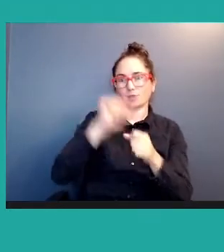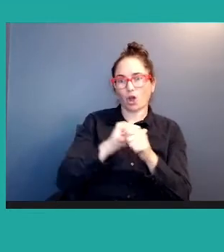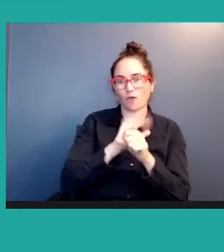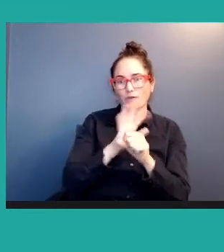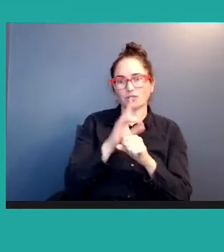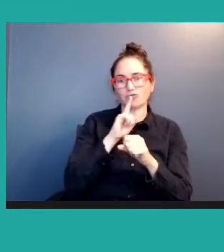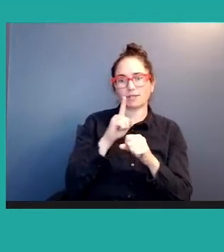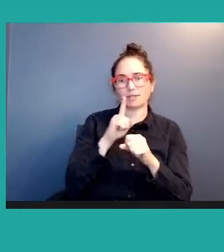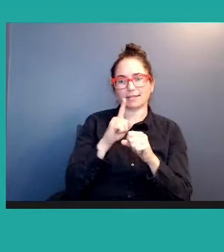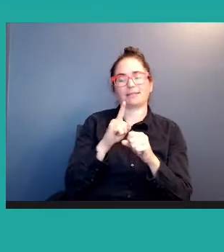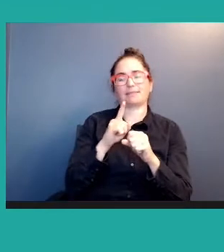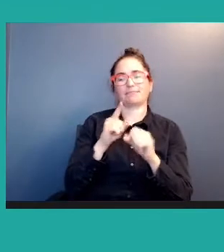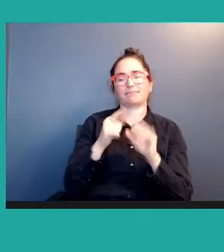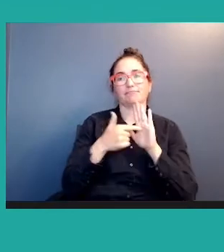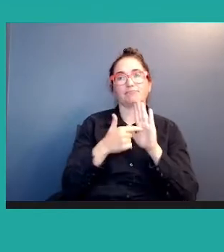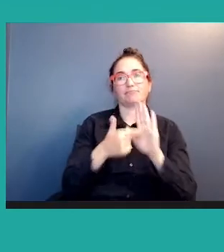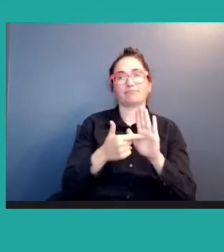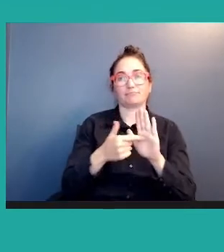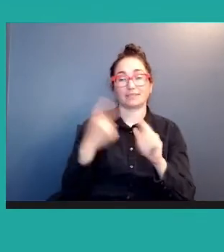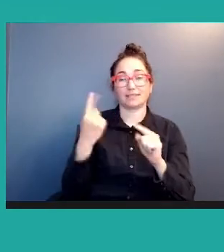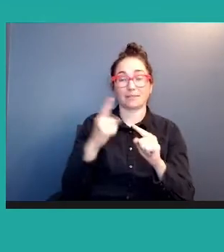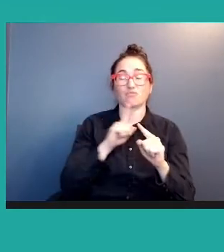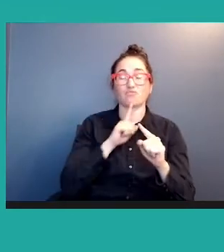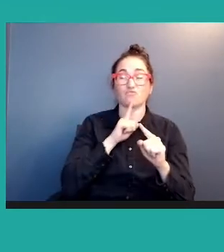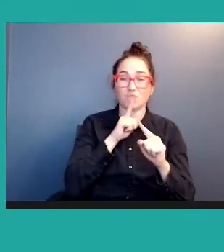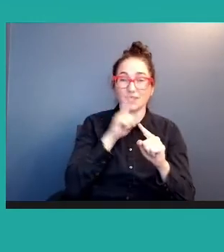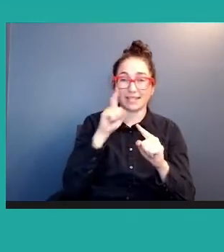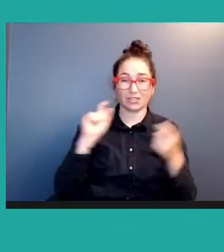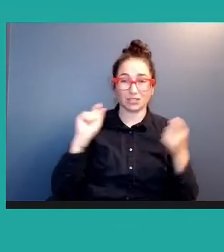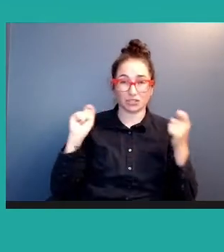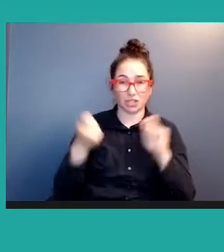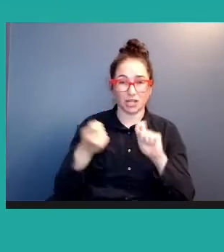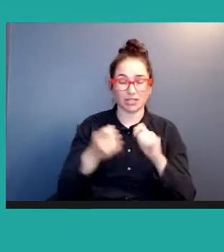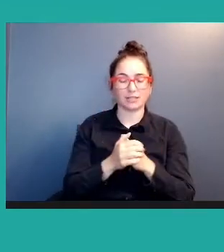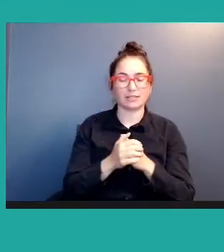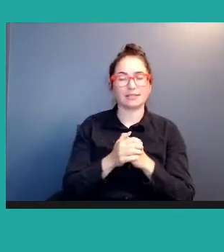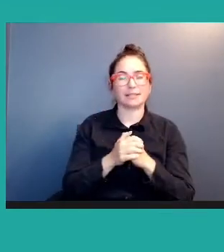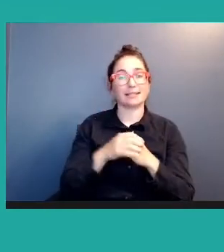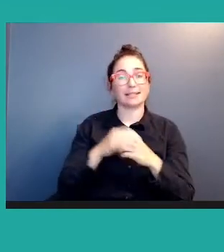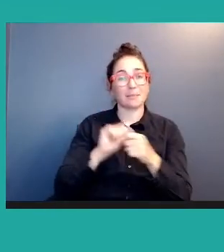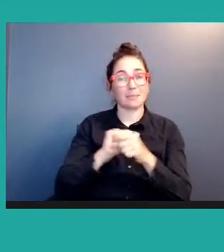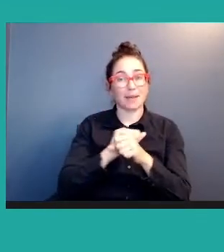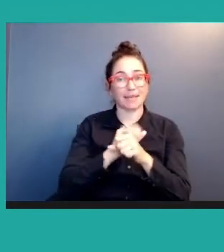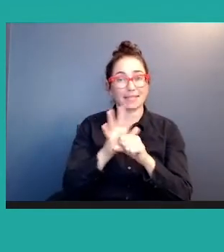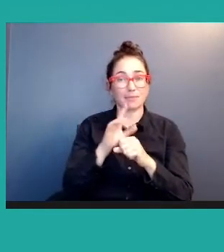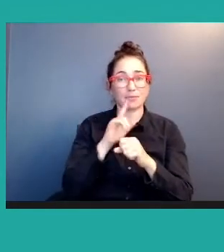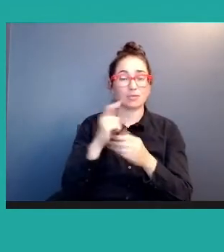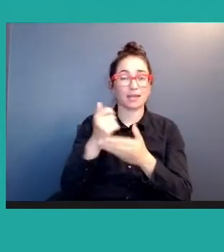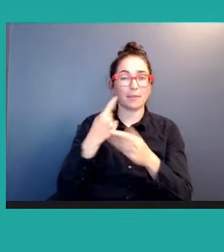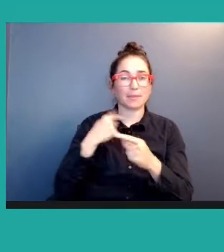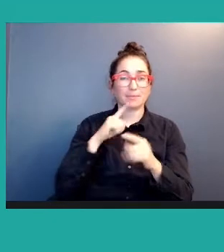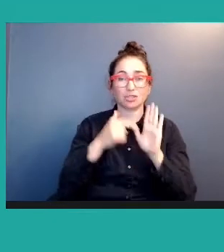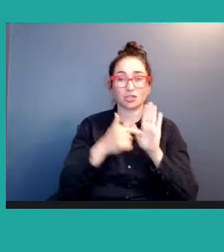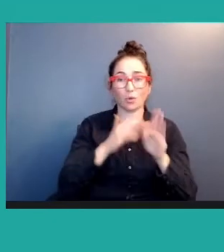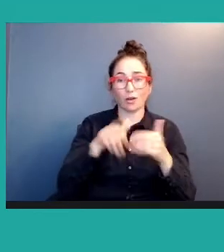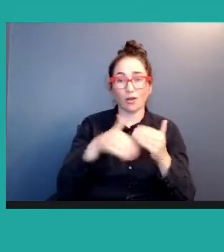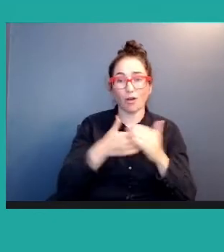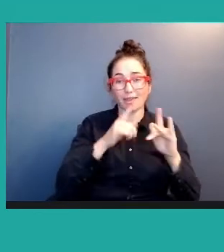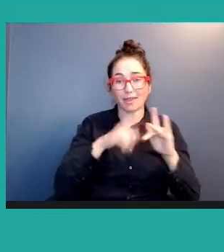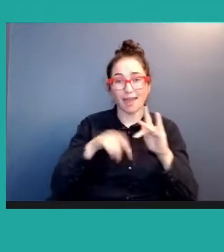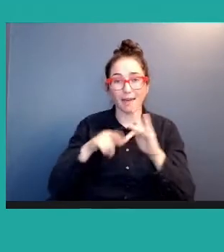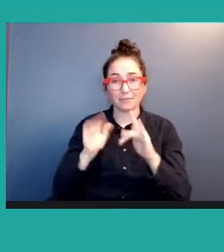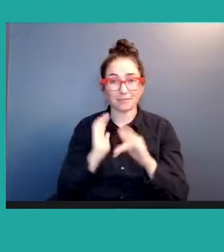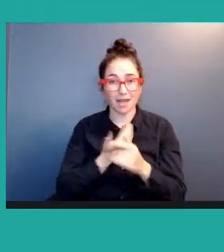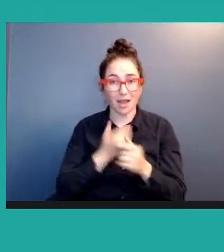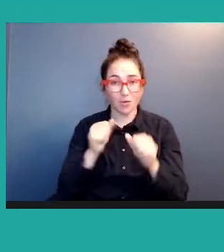something desperately needs to change. So the pandemic has helped us by showing the gaps in our existing systems. And by showing